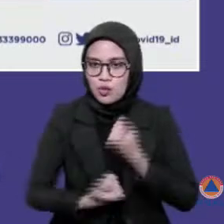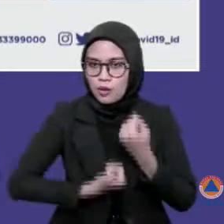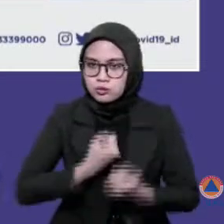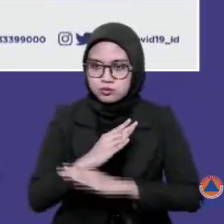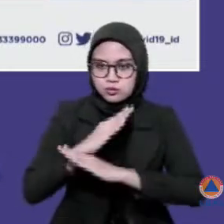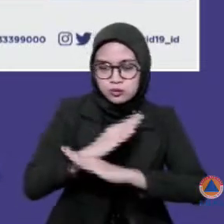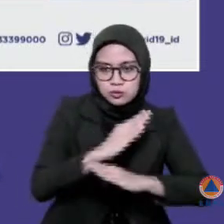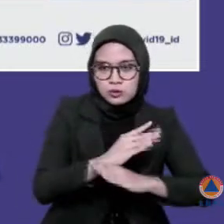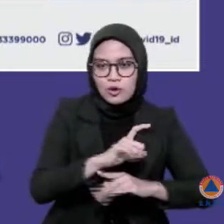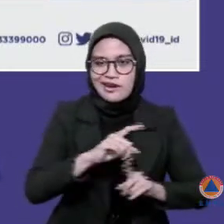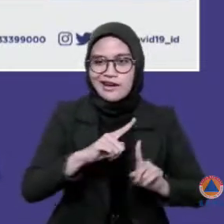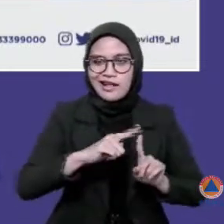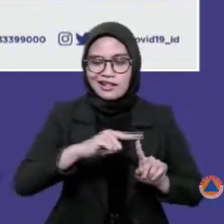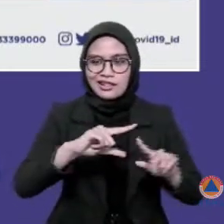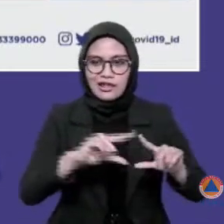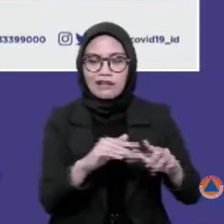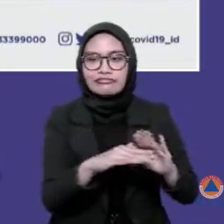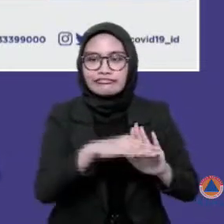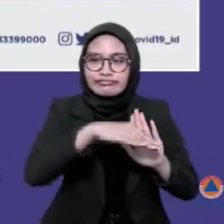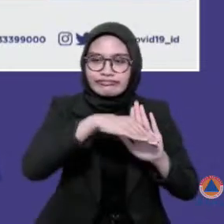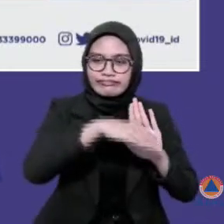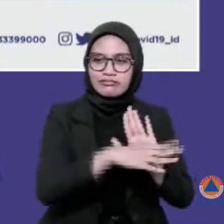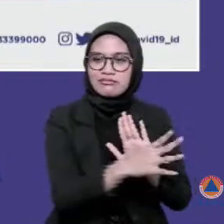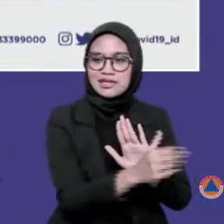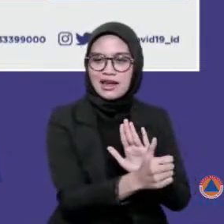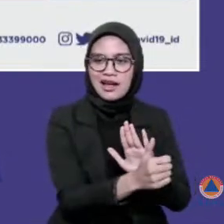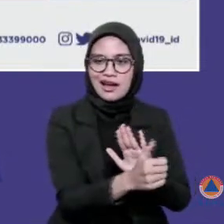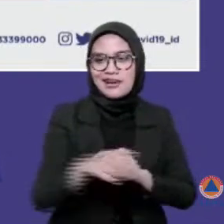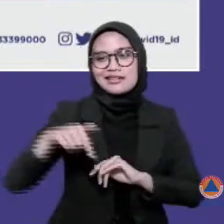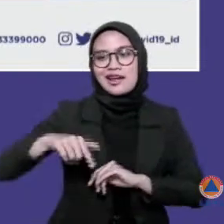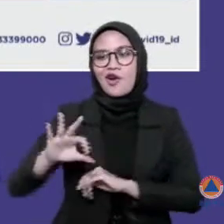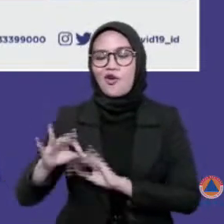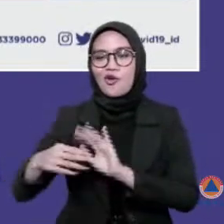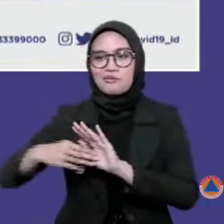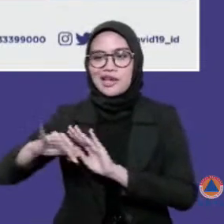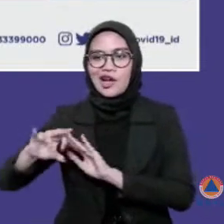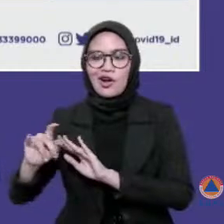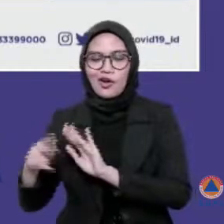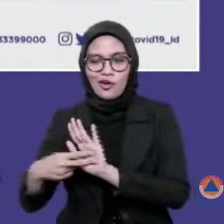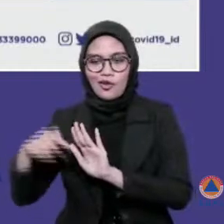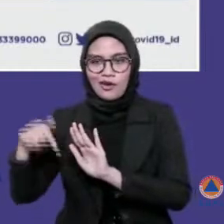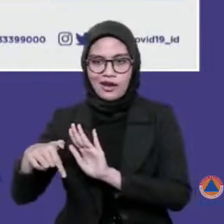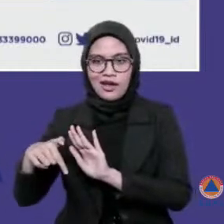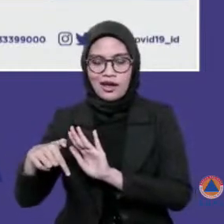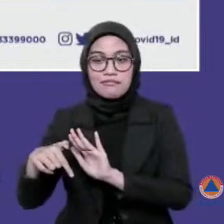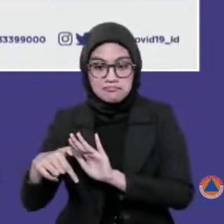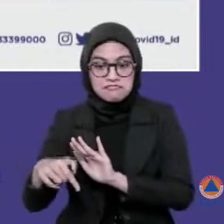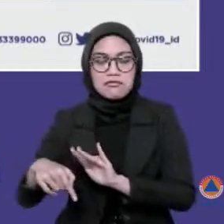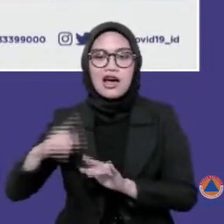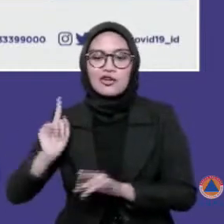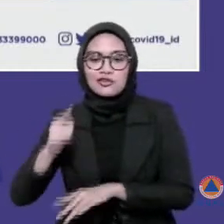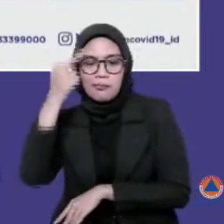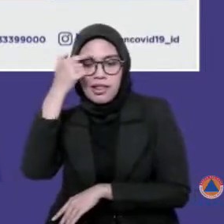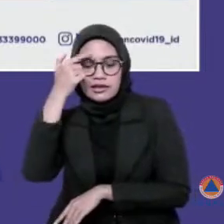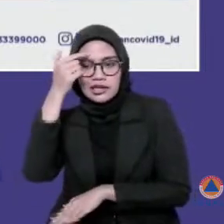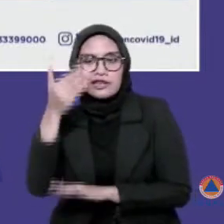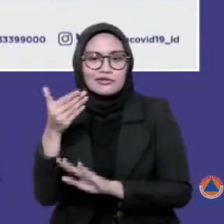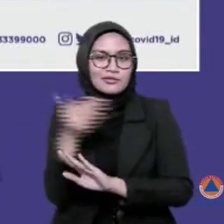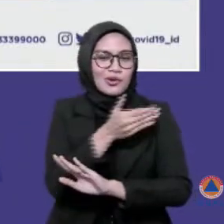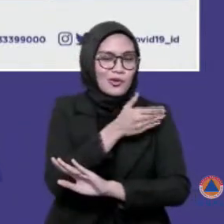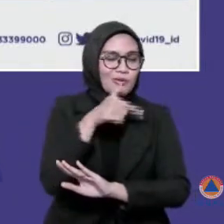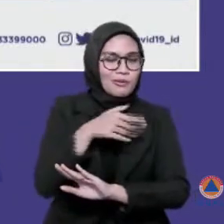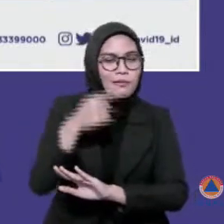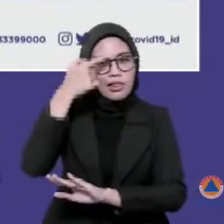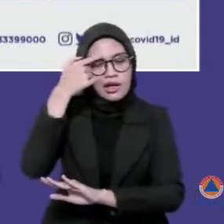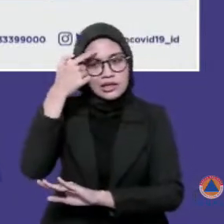went through and the lives that are lost. Learning from our past lessons, Indonesia believes